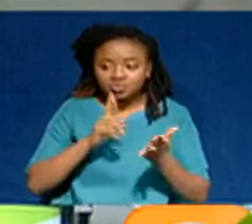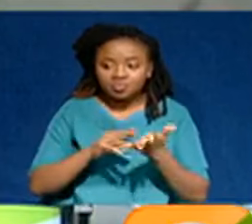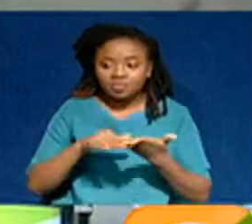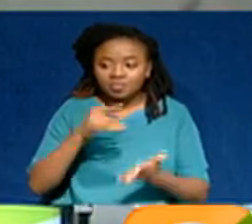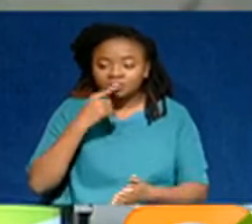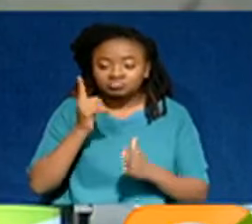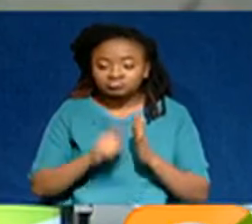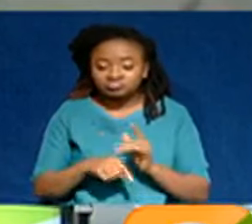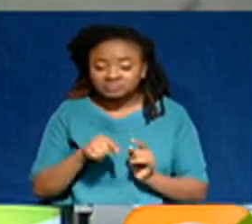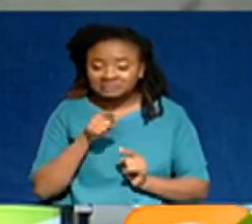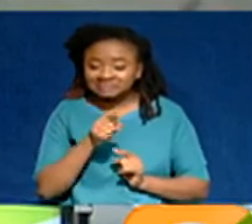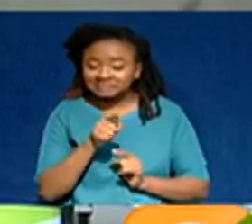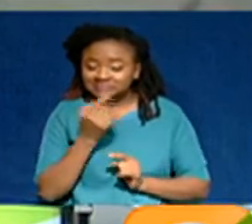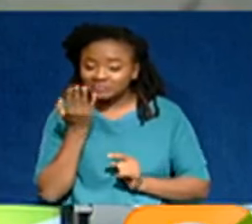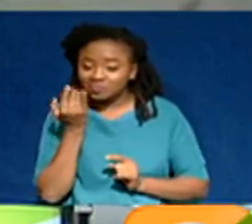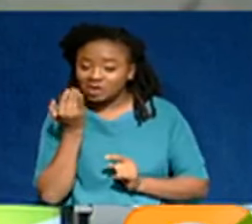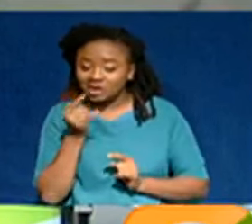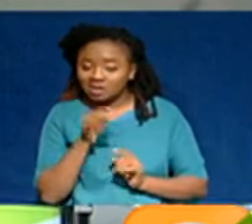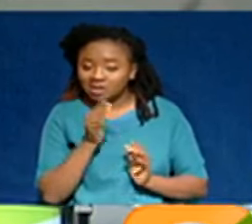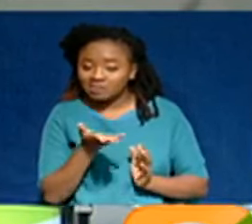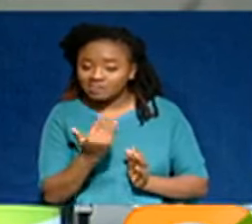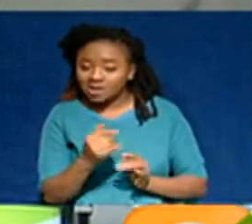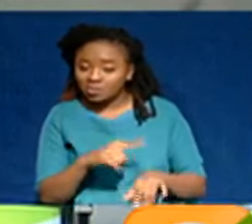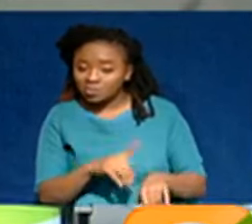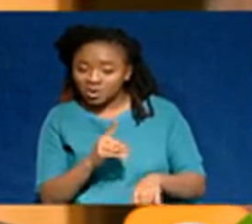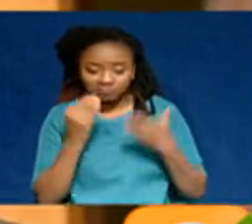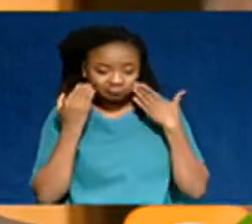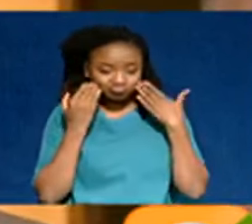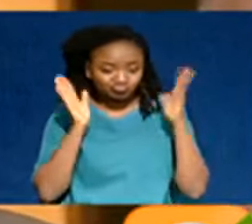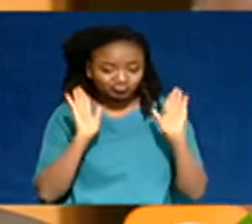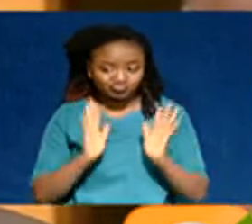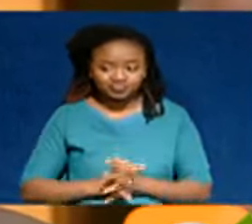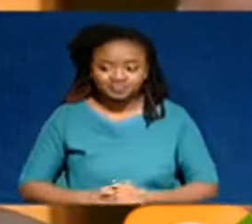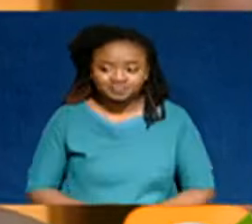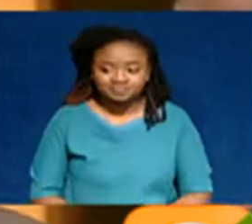memo, however, is silent on how long he will be away.